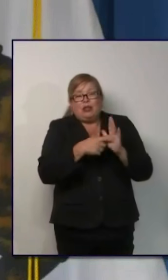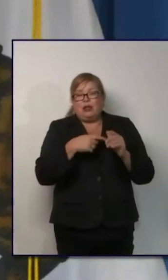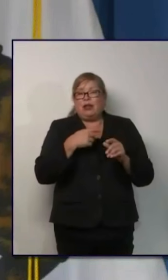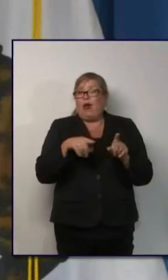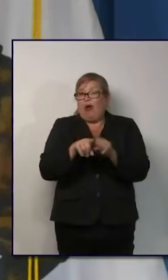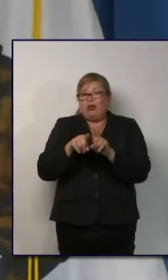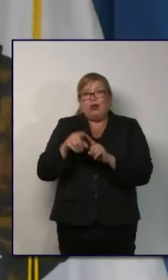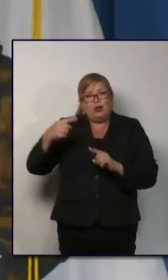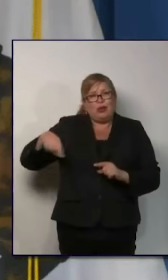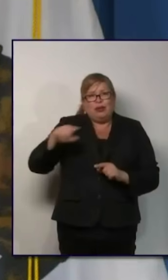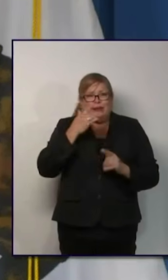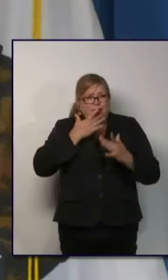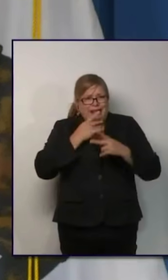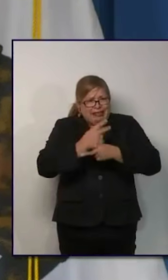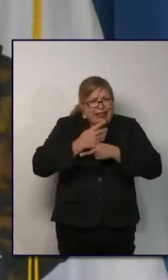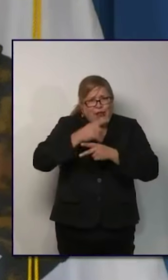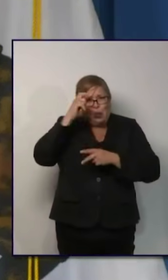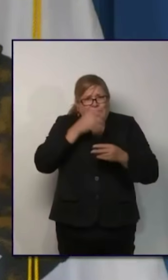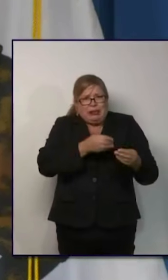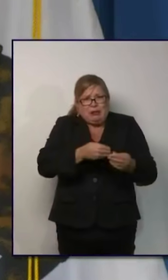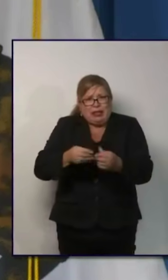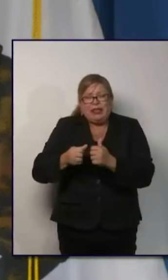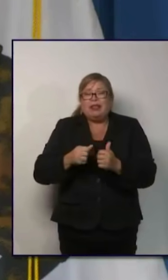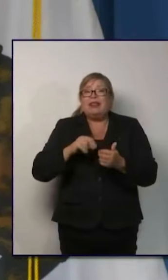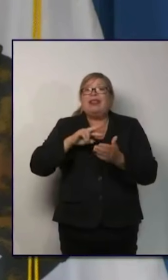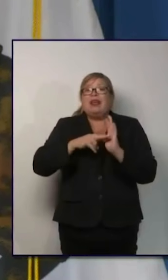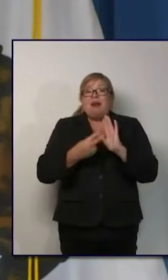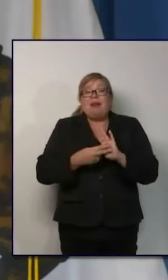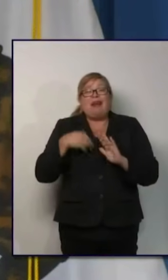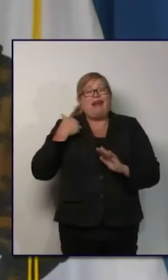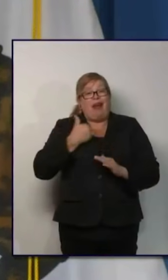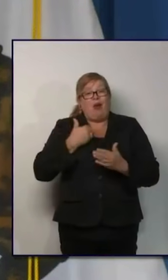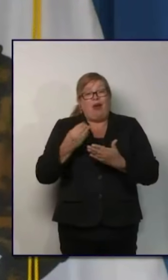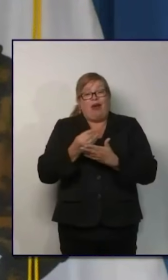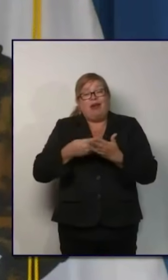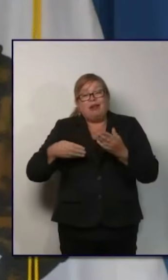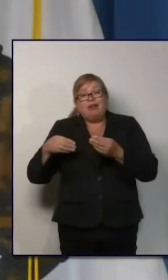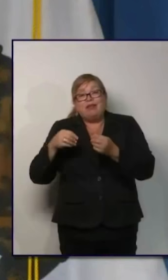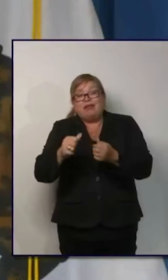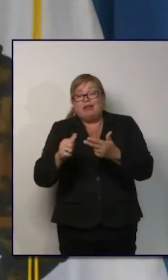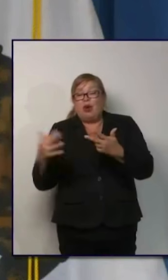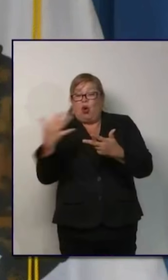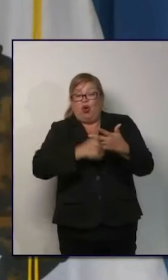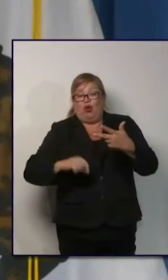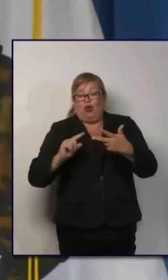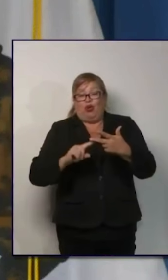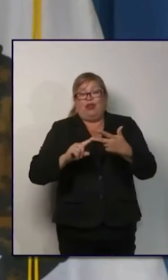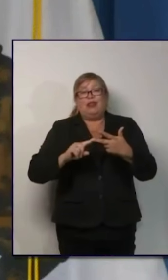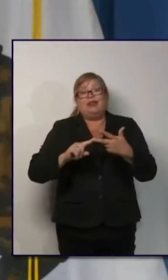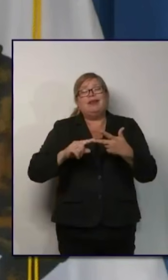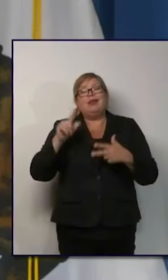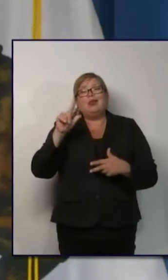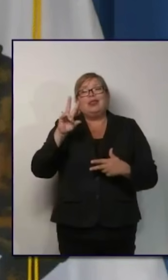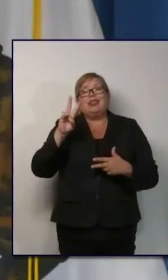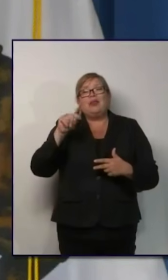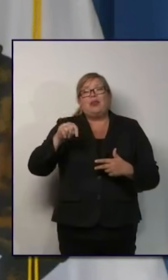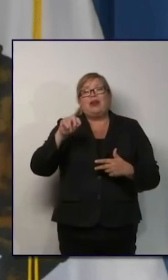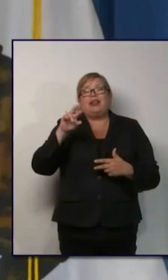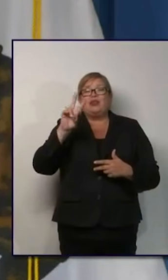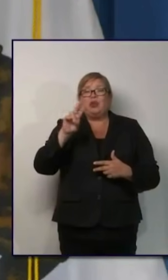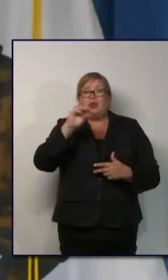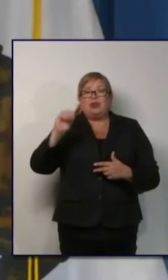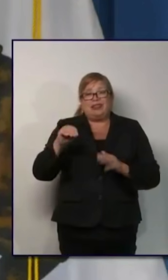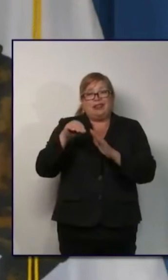a consequence, our revenue projections in terms of decline in sales tax revenue is